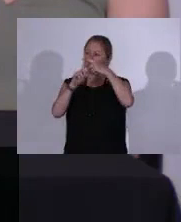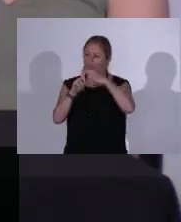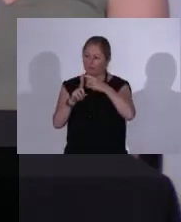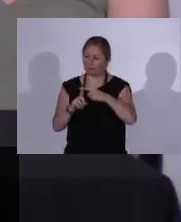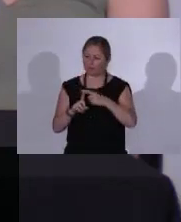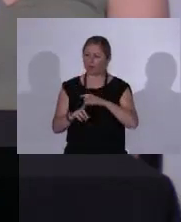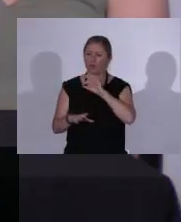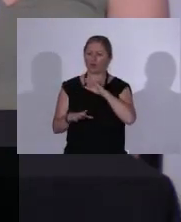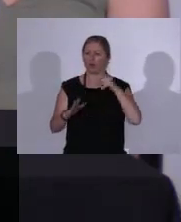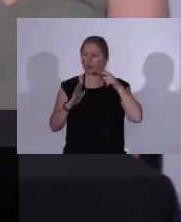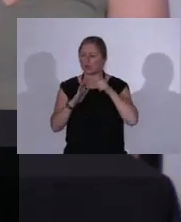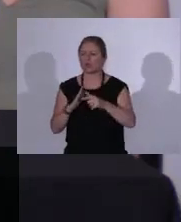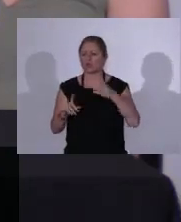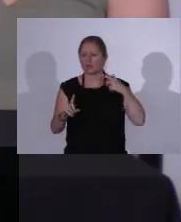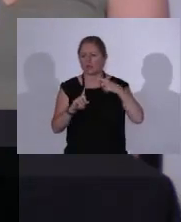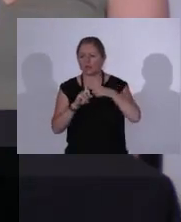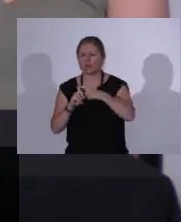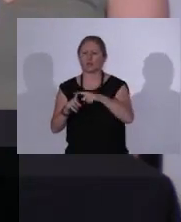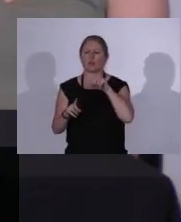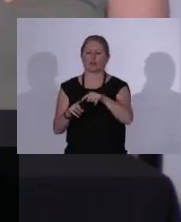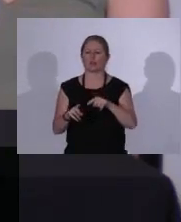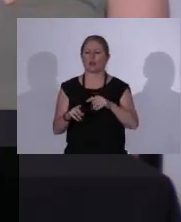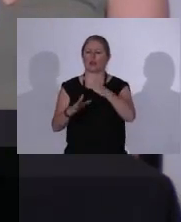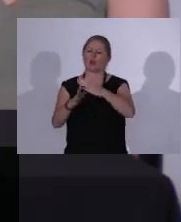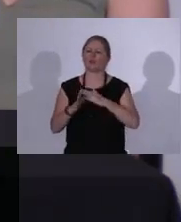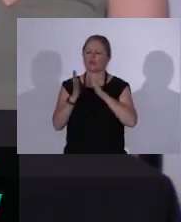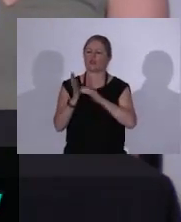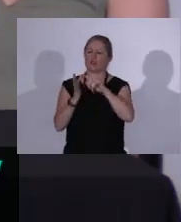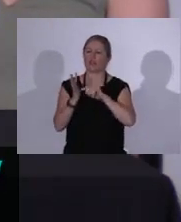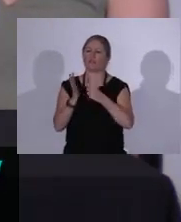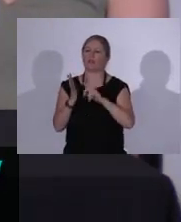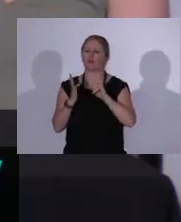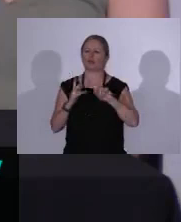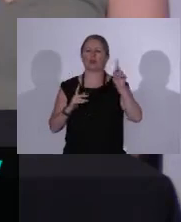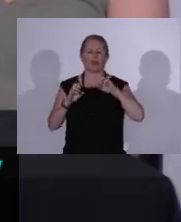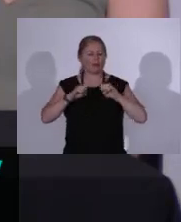quite for that area because we were originally just Metro and now we've expanded to all of Victoria.